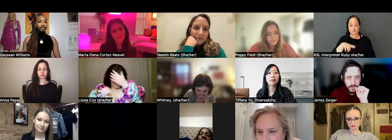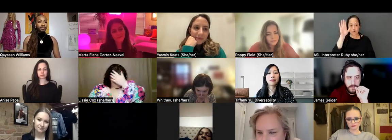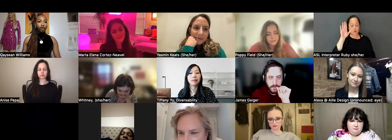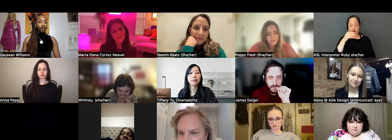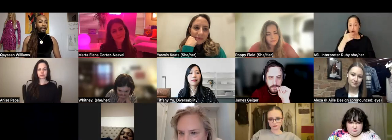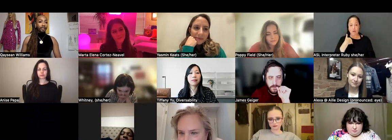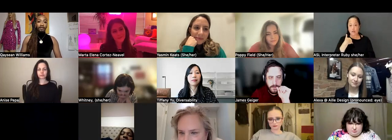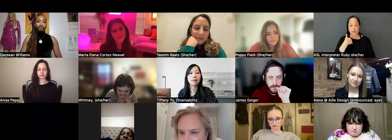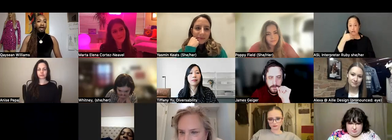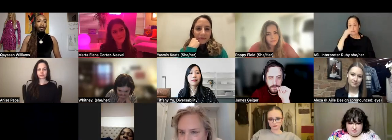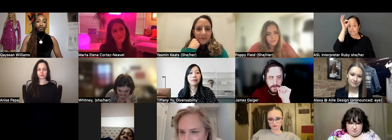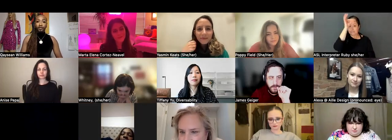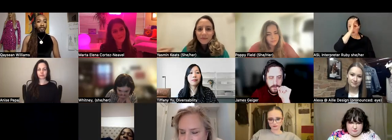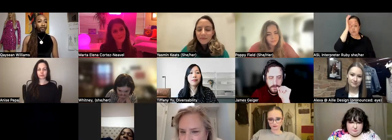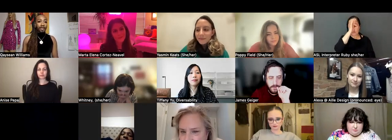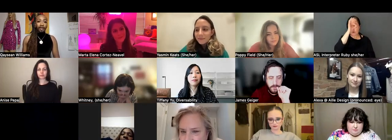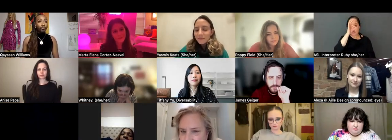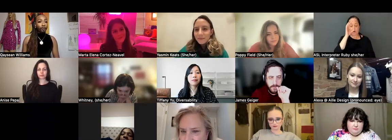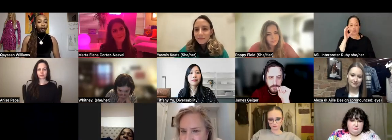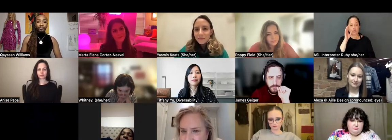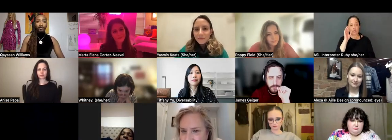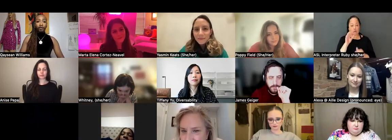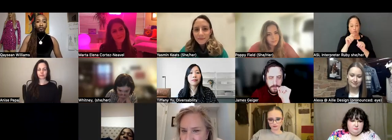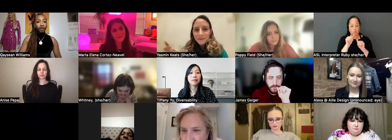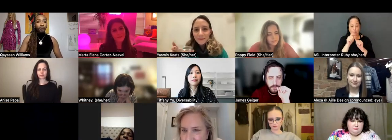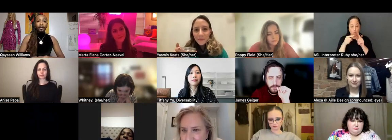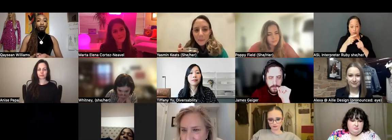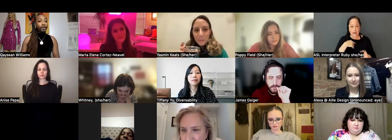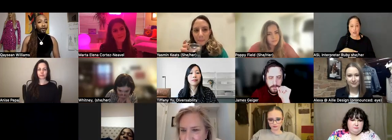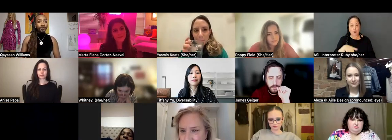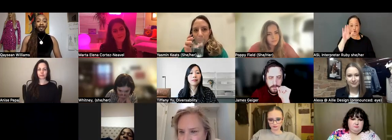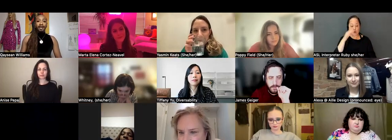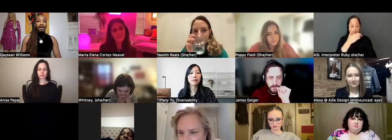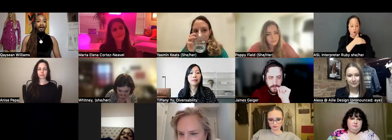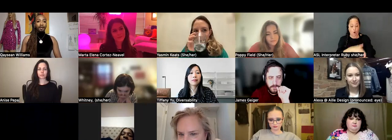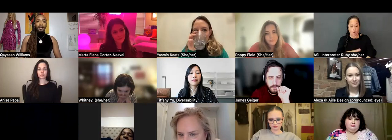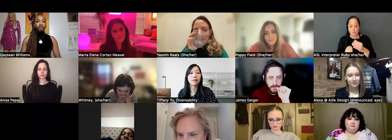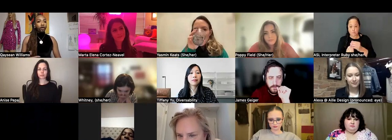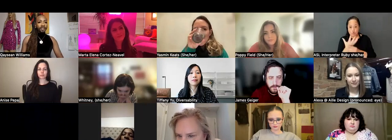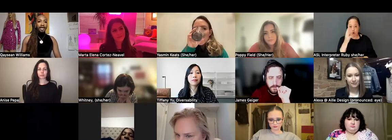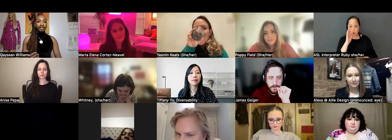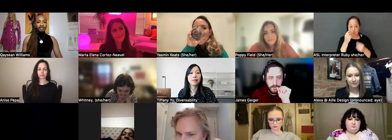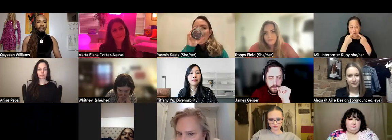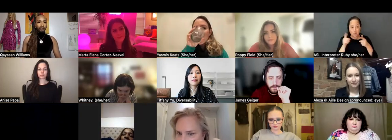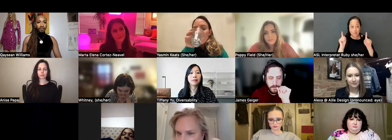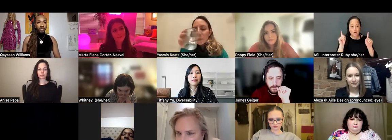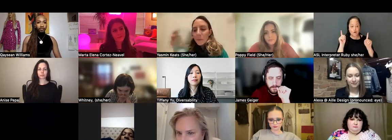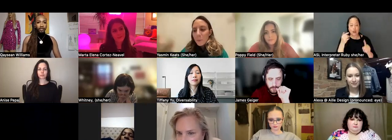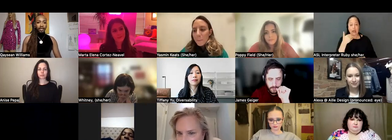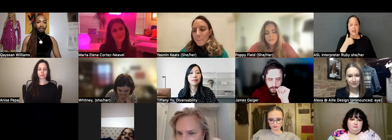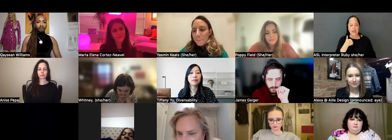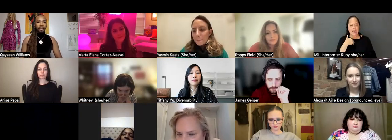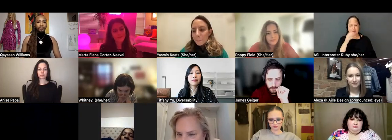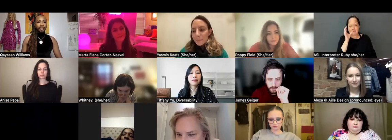not knowing how I was going to be when I got older, would my arm grow, would it work? I just always had that sense of